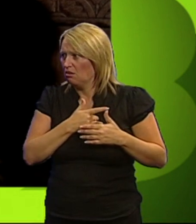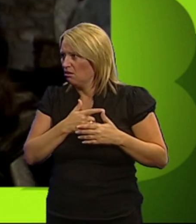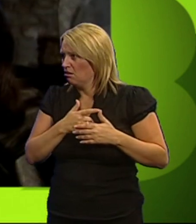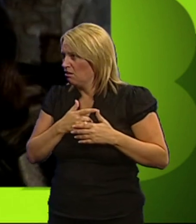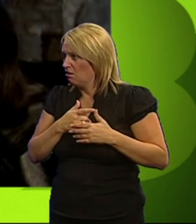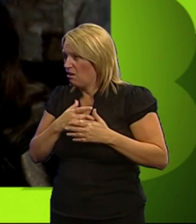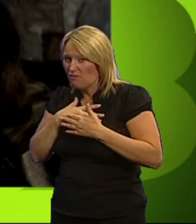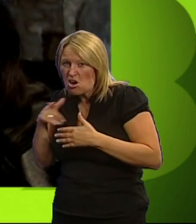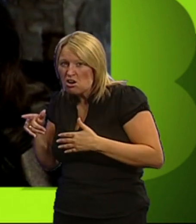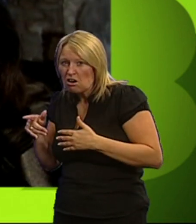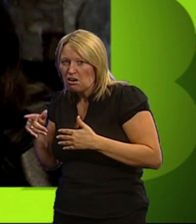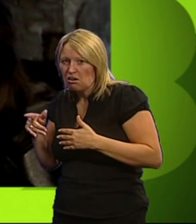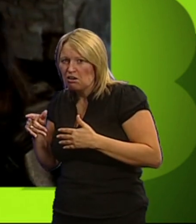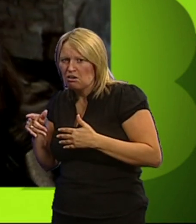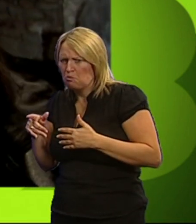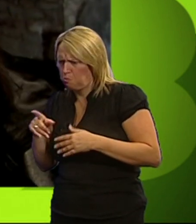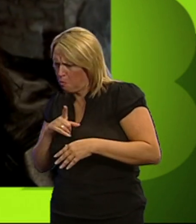you? Love her?